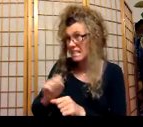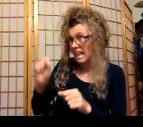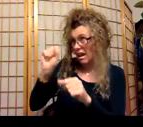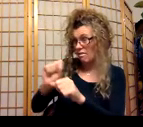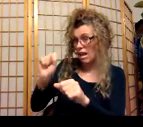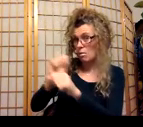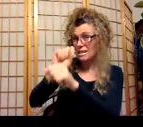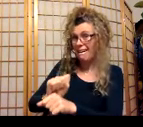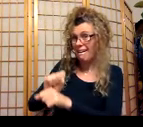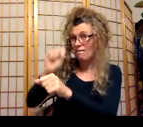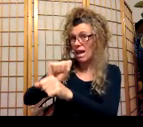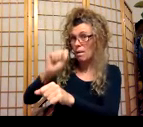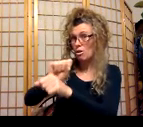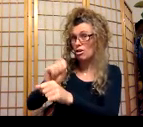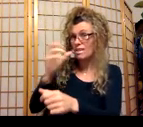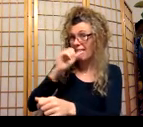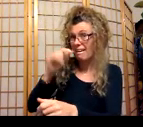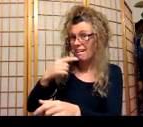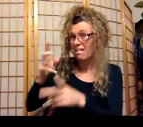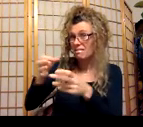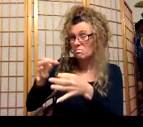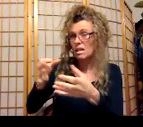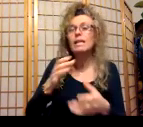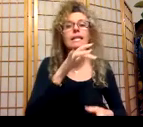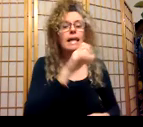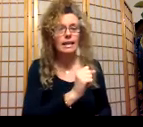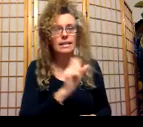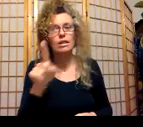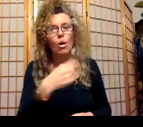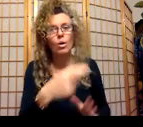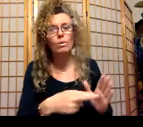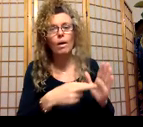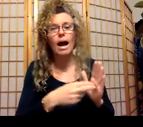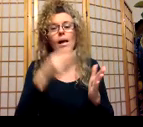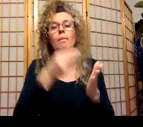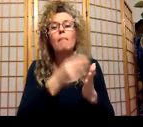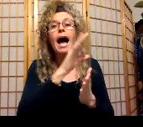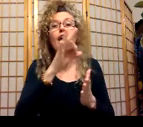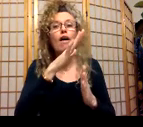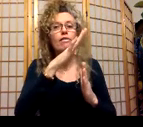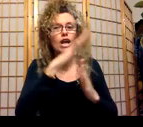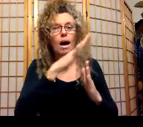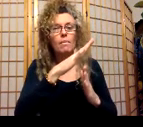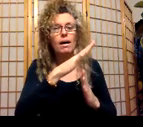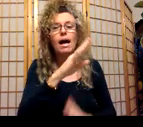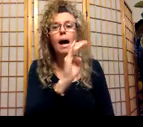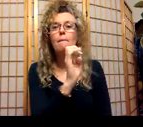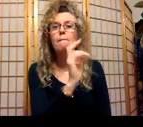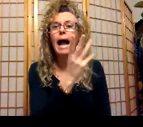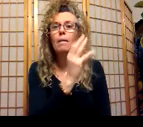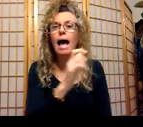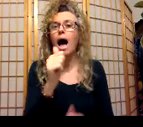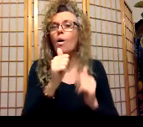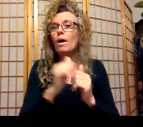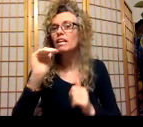I suppose. Yes, and the only requirement is buying off the top within such a country. Blackmail them with children,